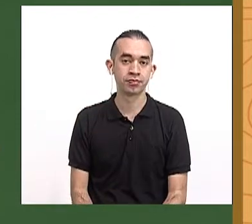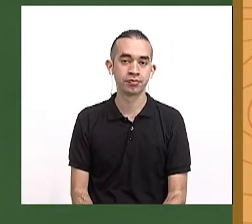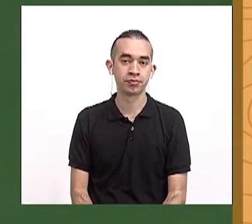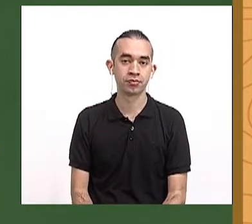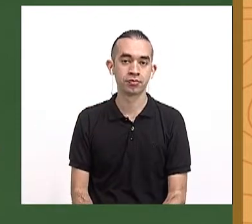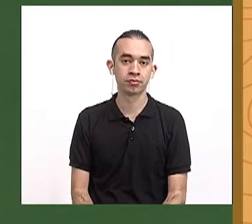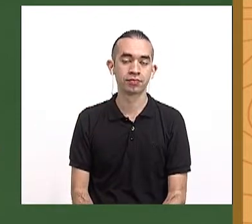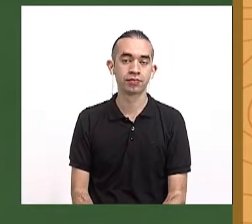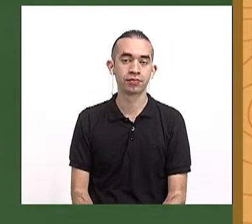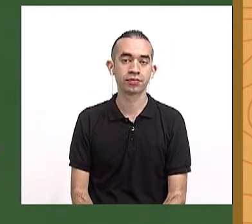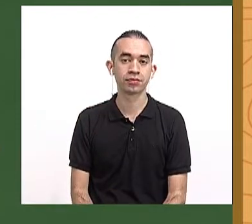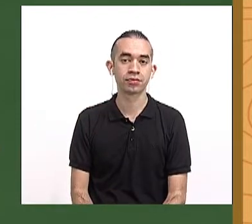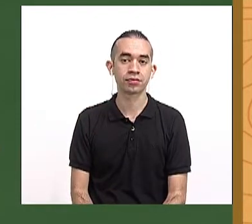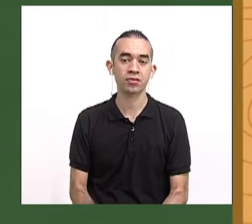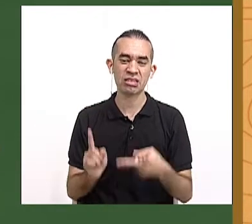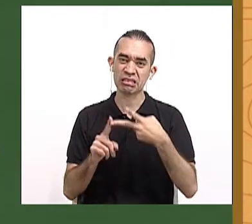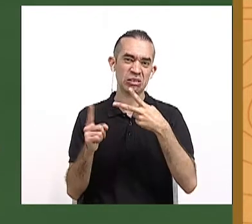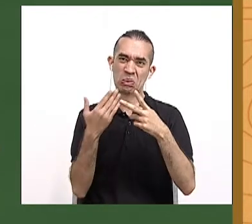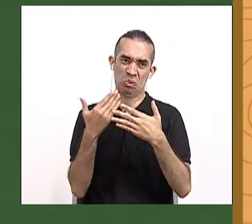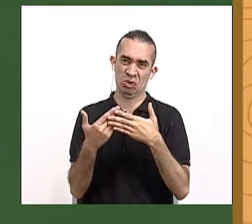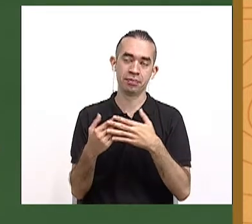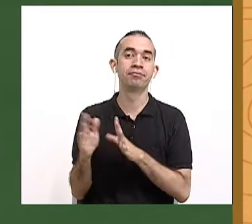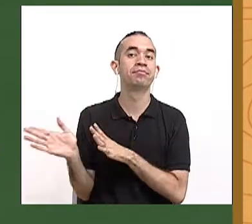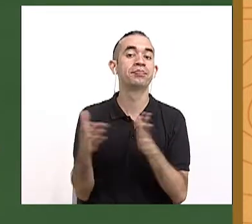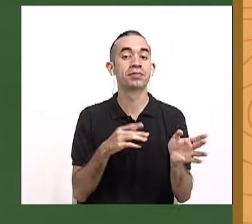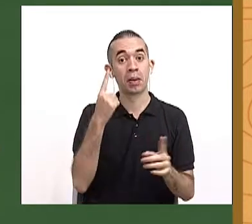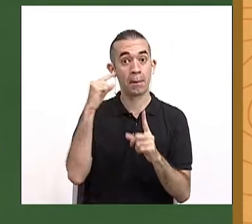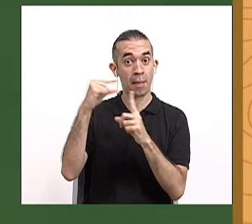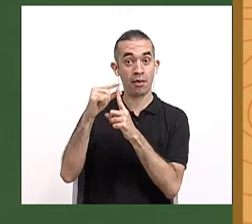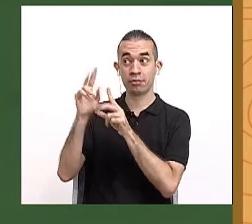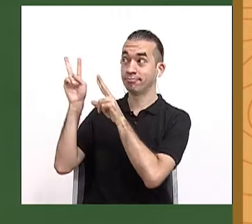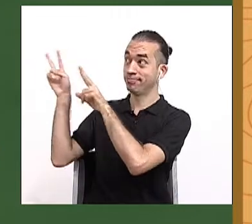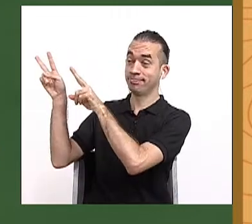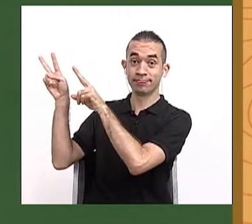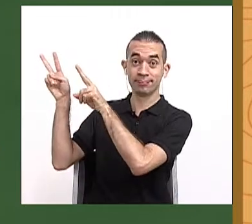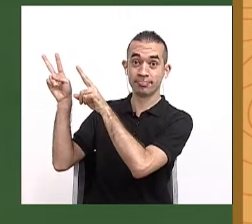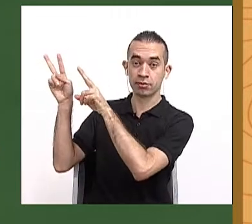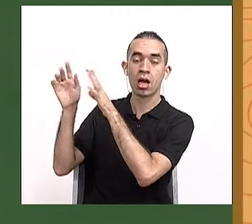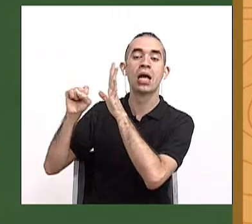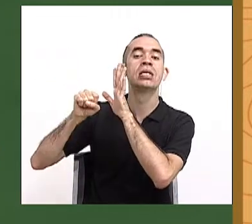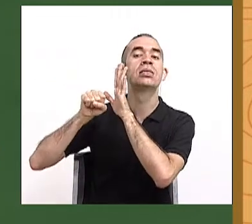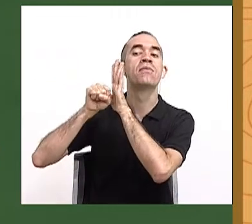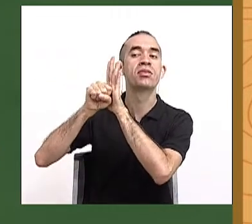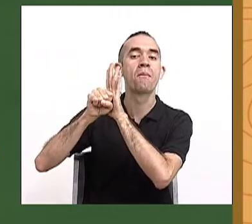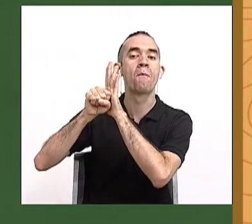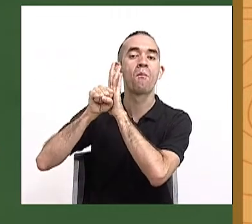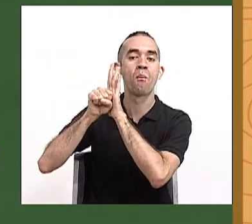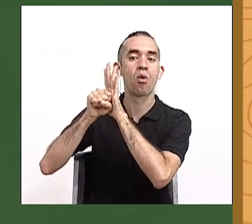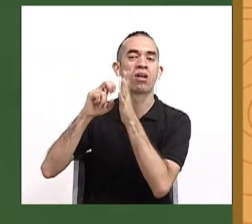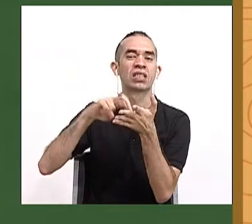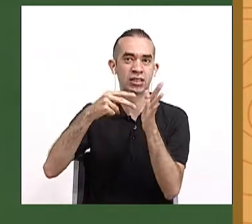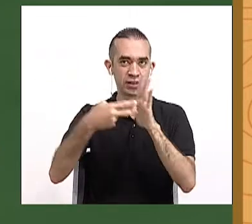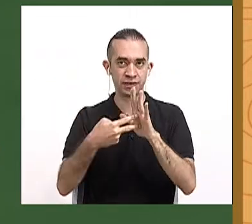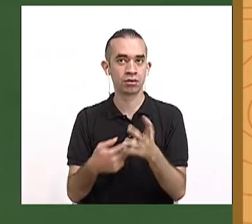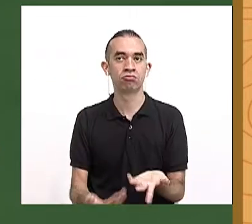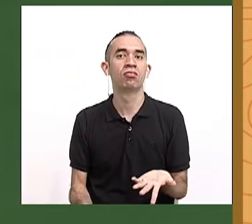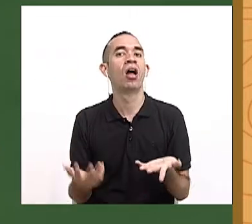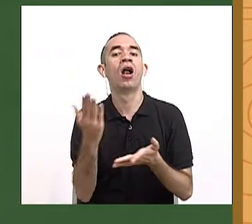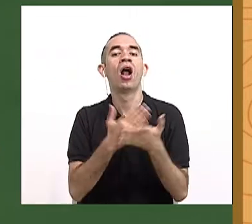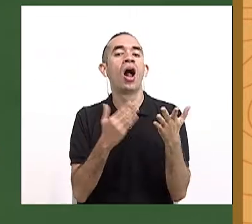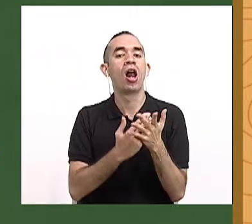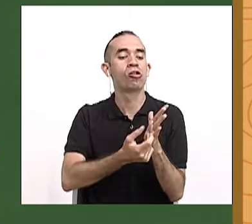very good. And then we have the word symbol, which is a mark, sign, or word